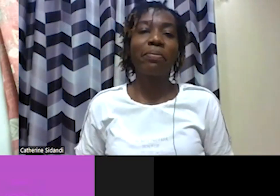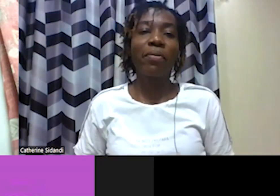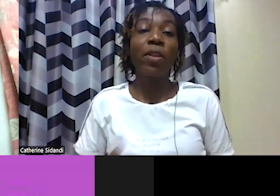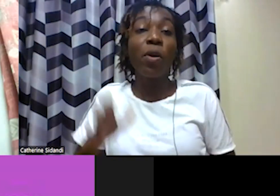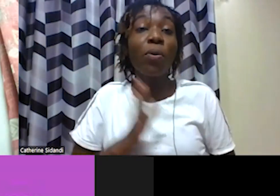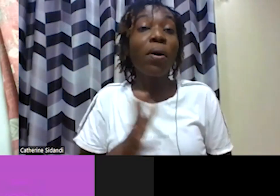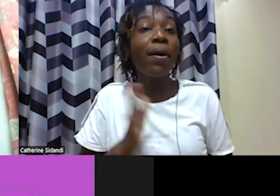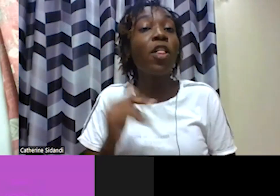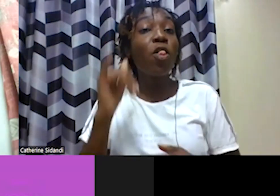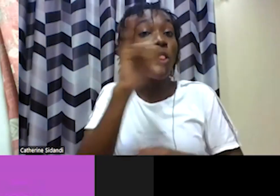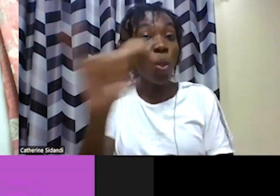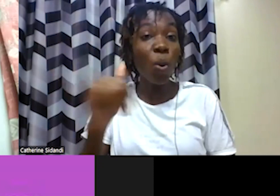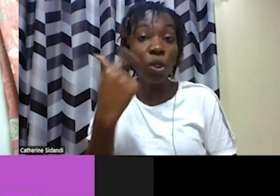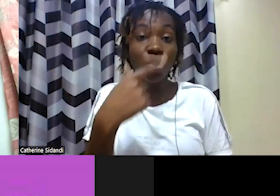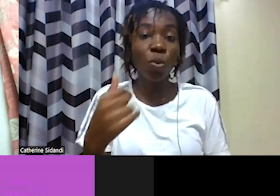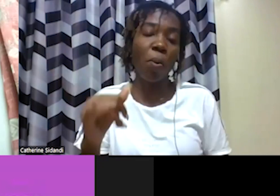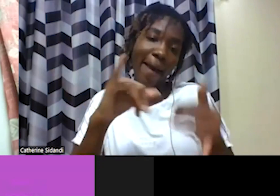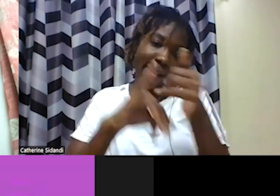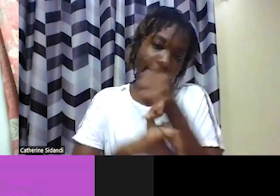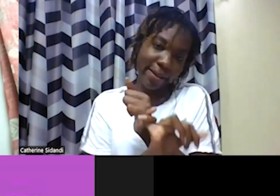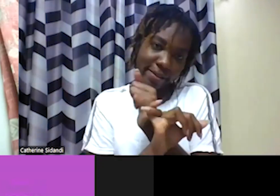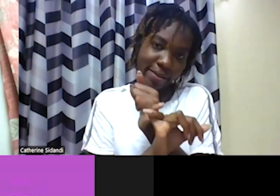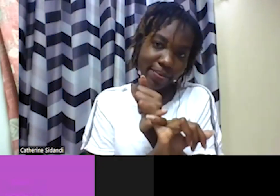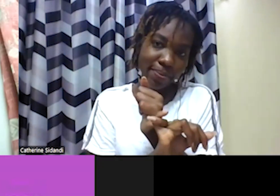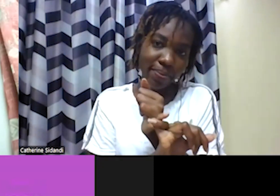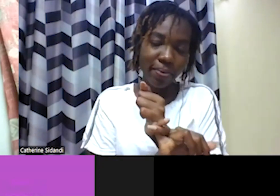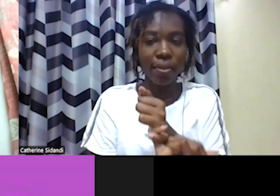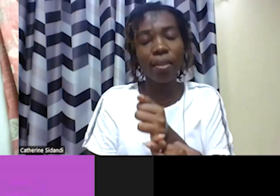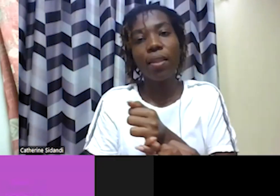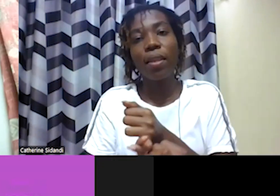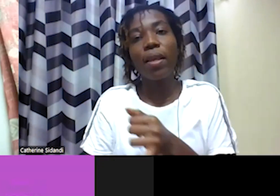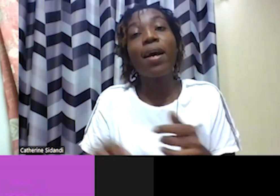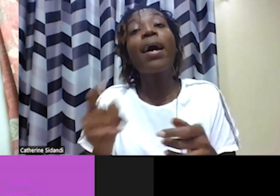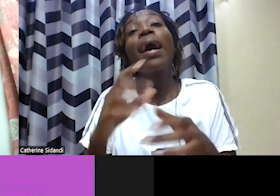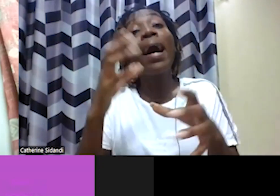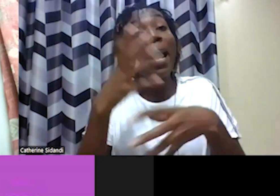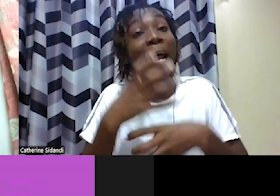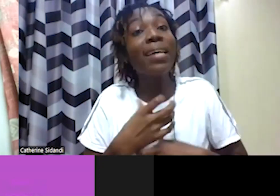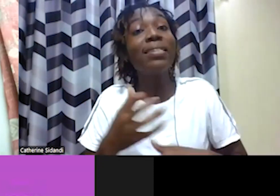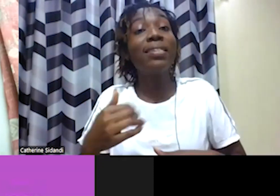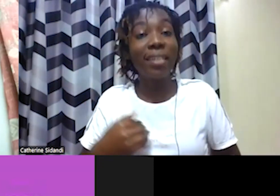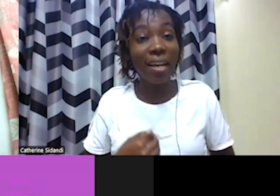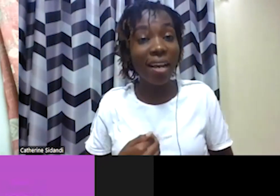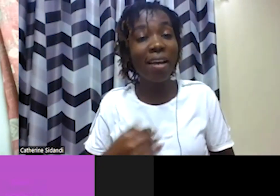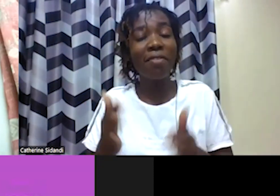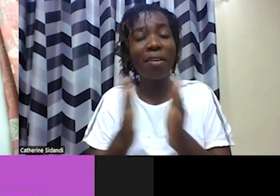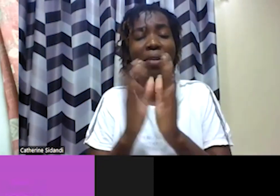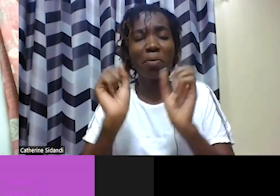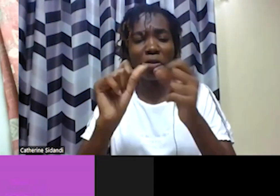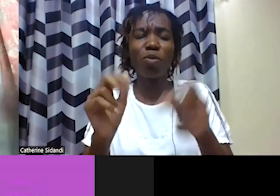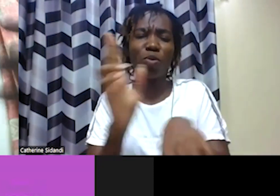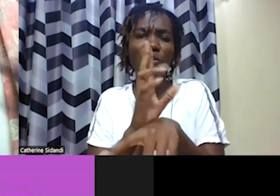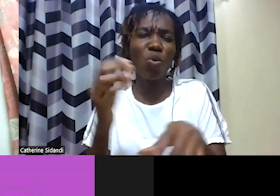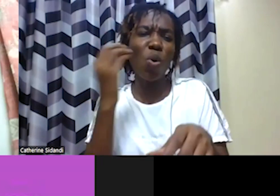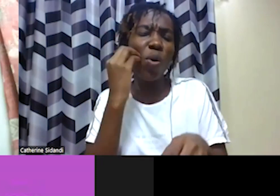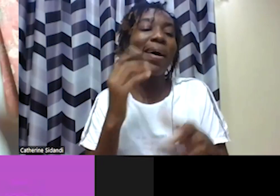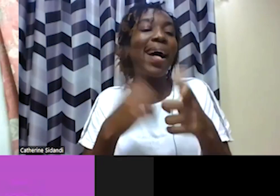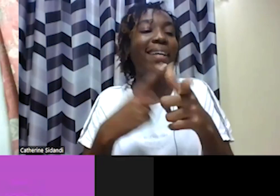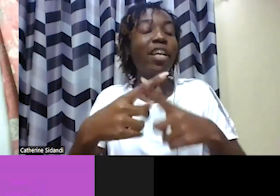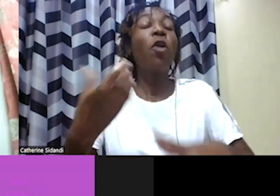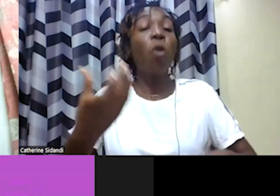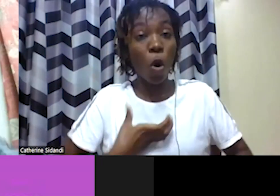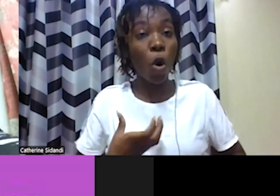Those who are married, so courageous that you leave your people and you go somewhere and you establish a home, and then you go and own the